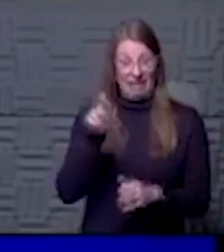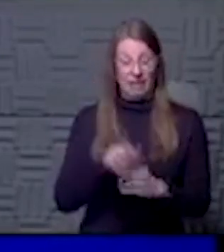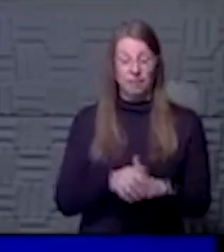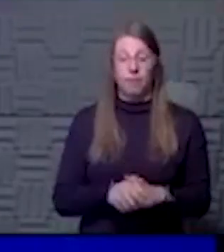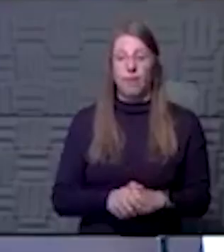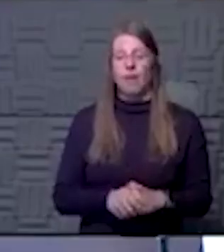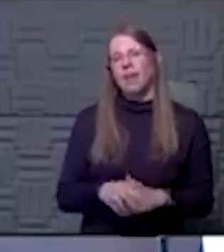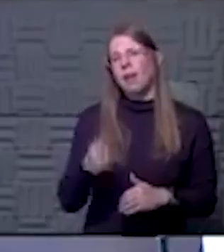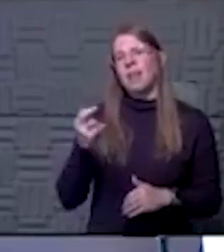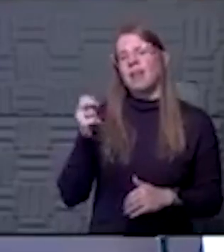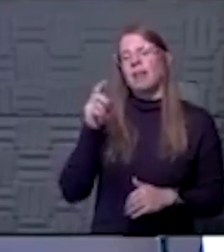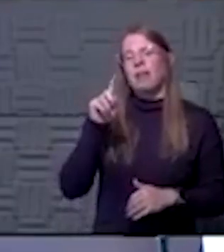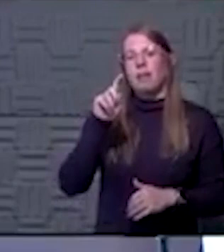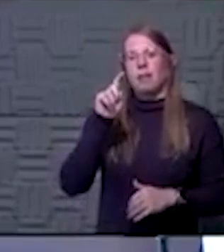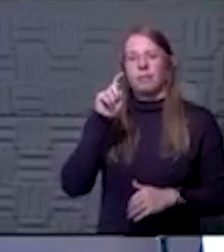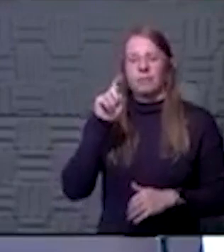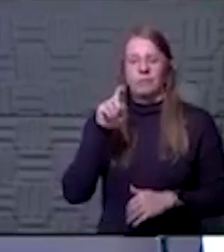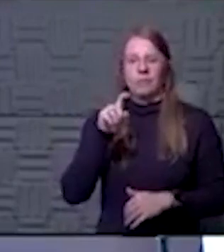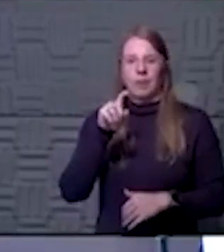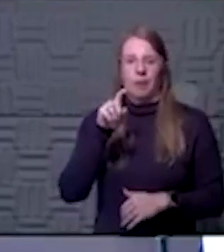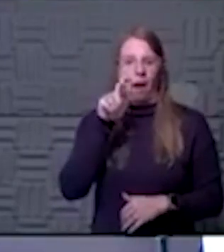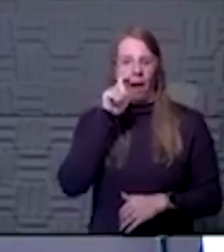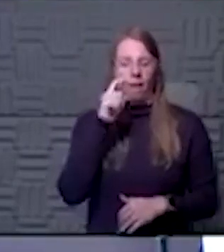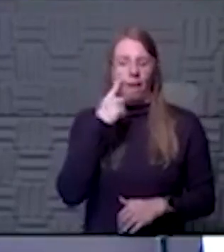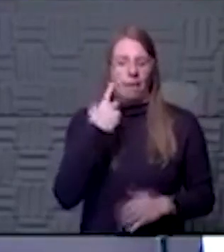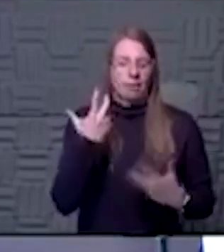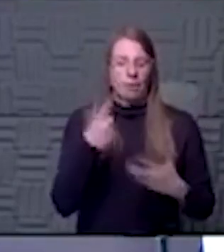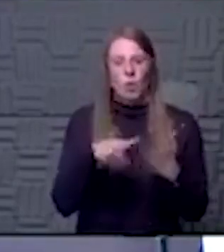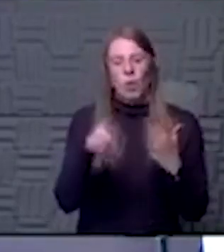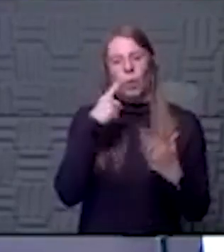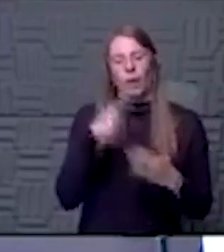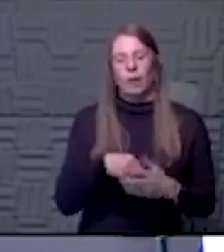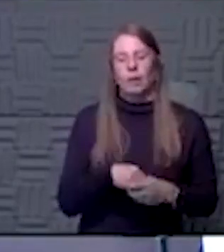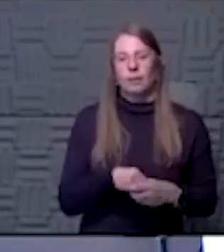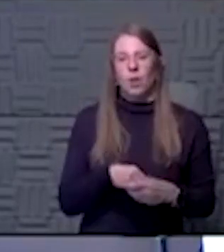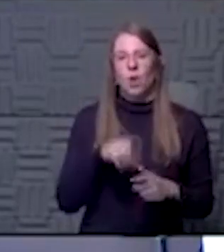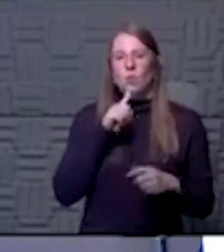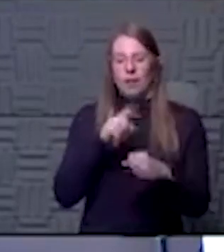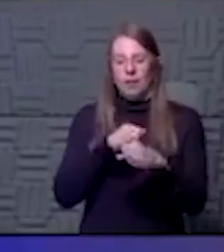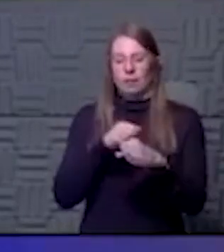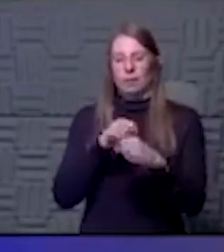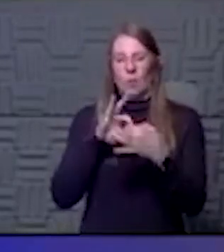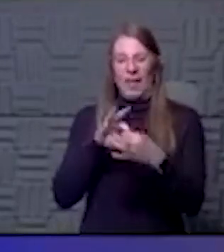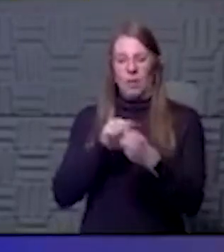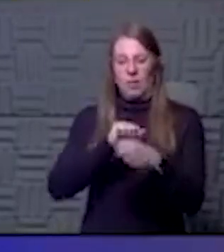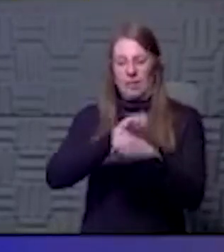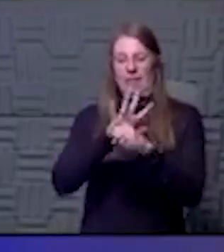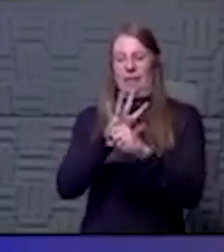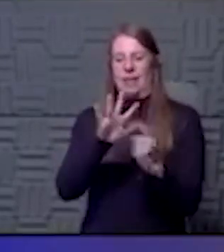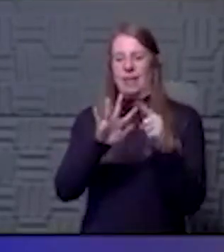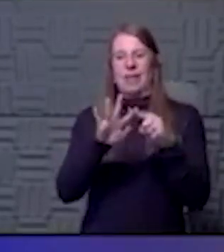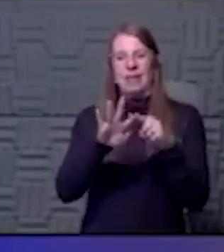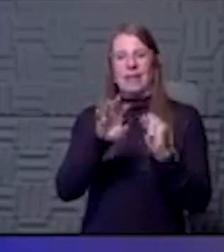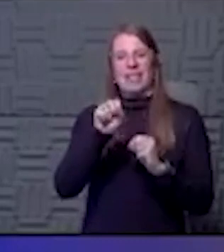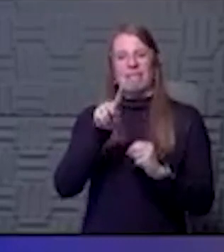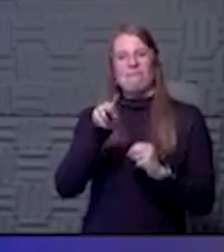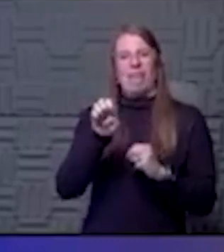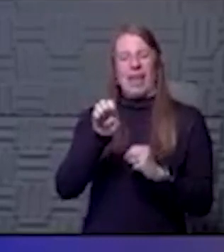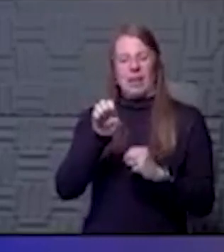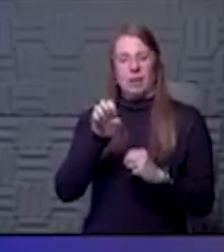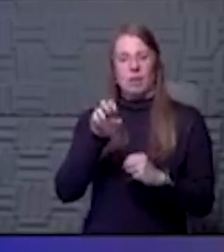what do you think? It could morph a little bit every year, but really this is about that spike protein. Yeah. Right now we know that this coronavirus